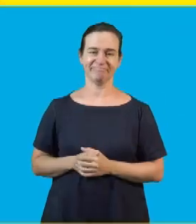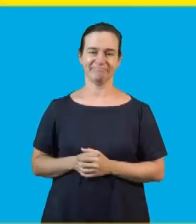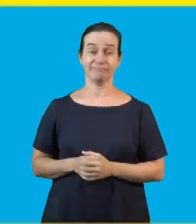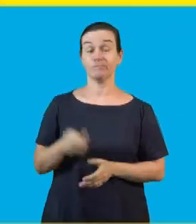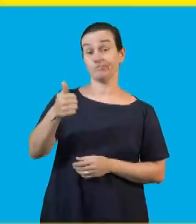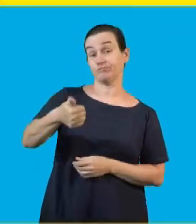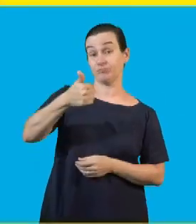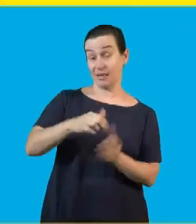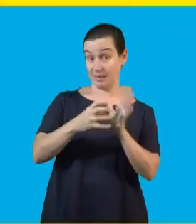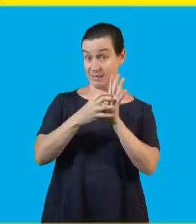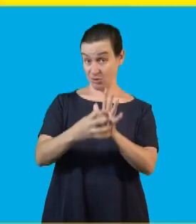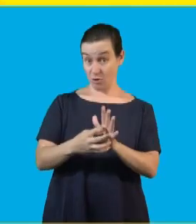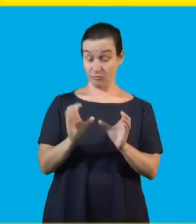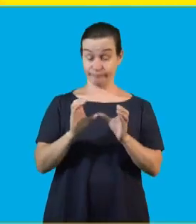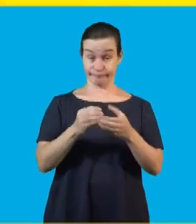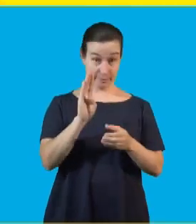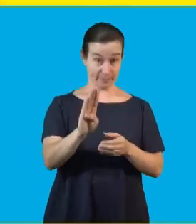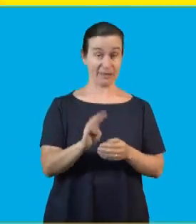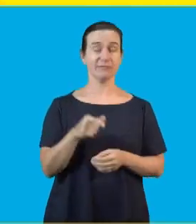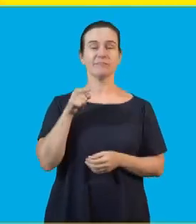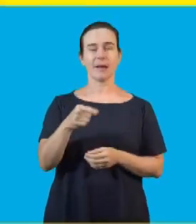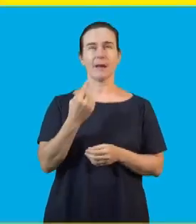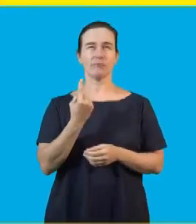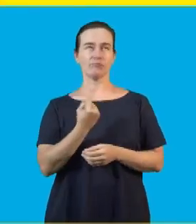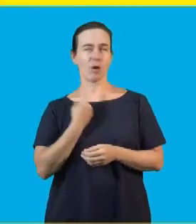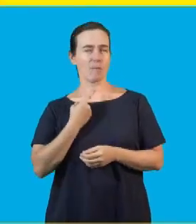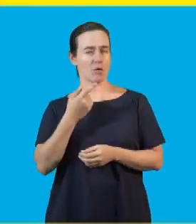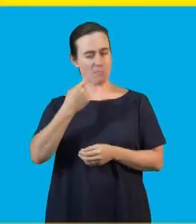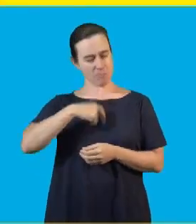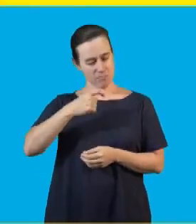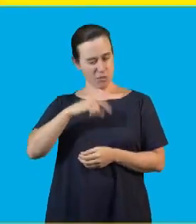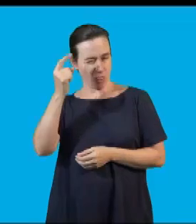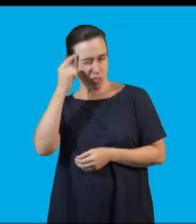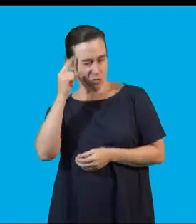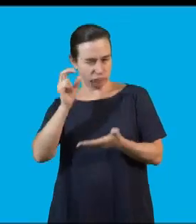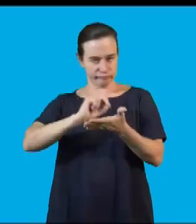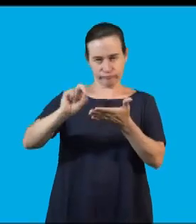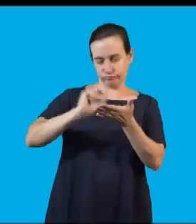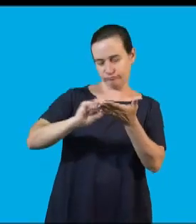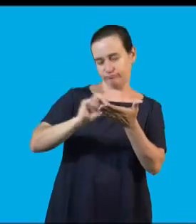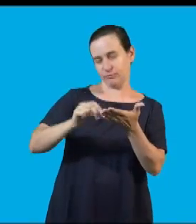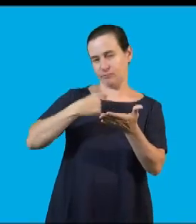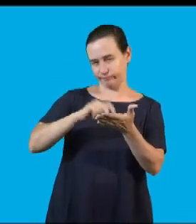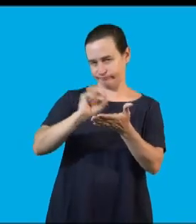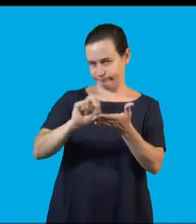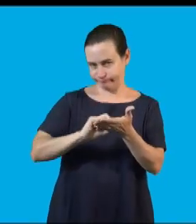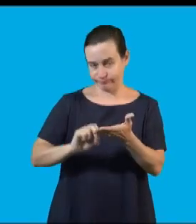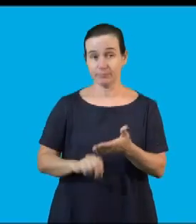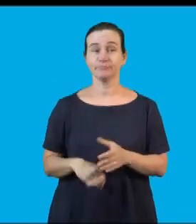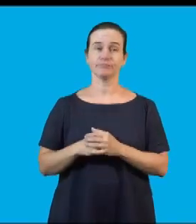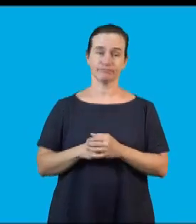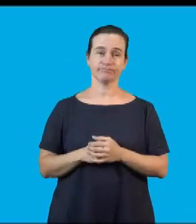Moving on to our next example from category B, the diary entry. Always unpack and highlight the